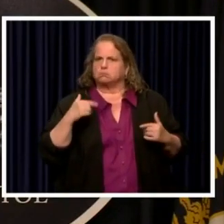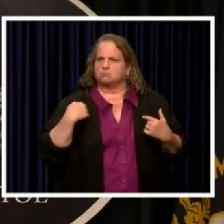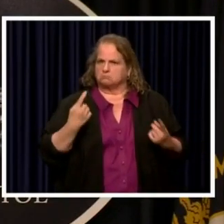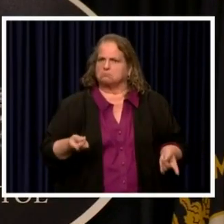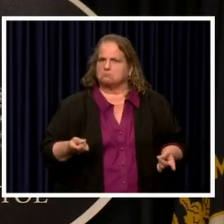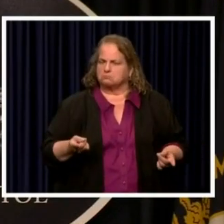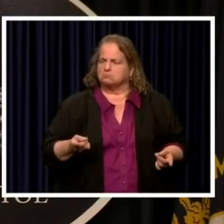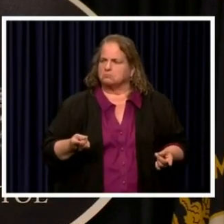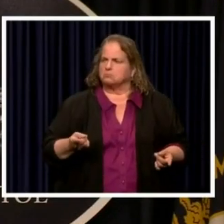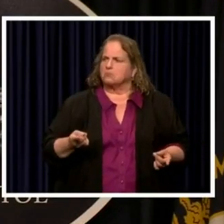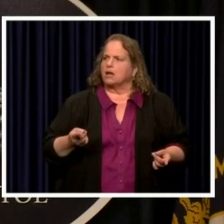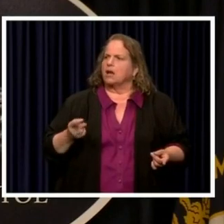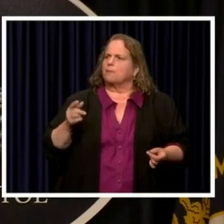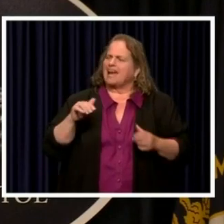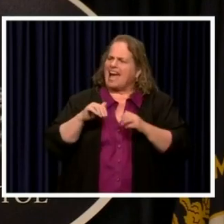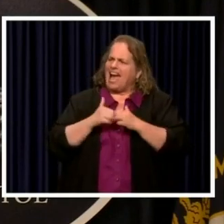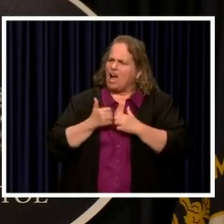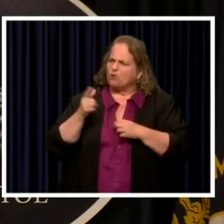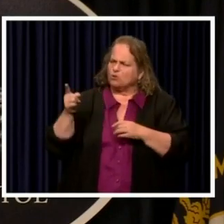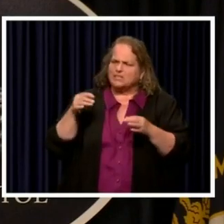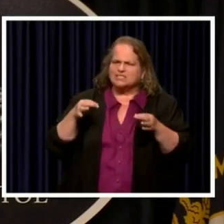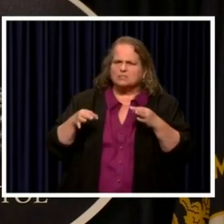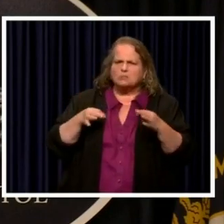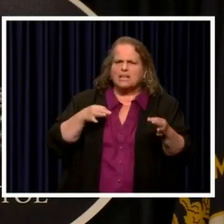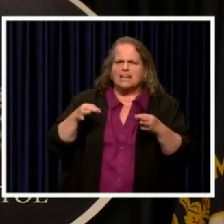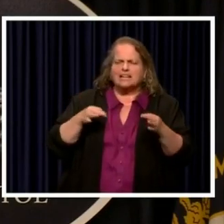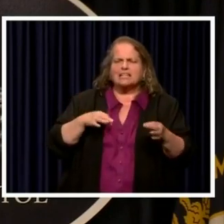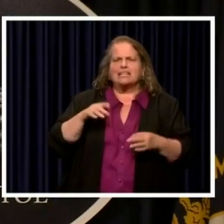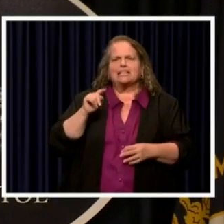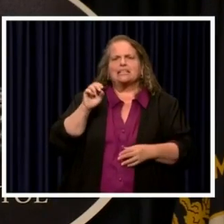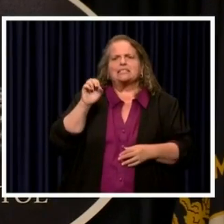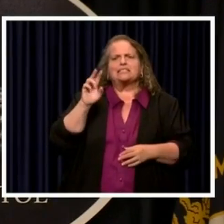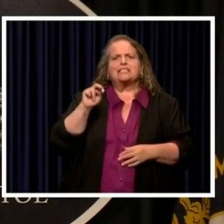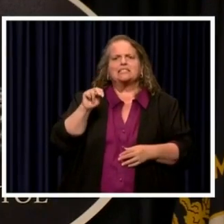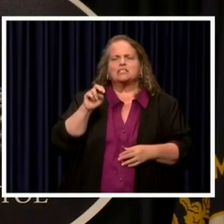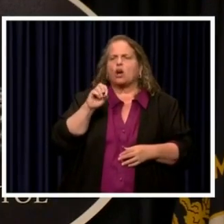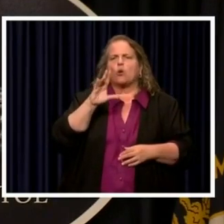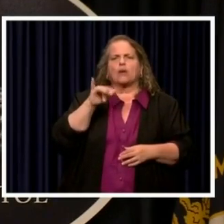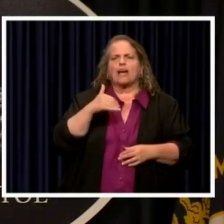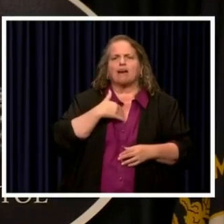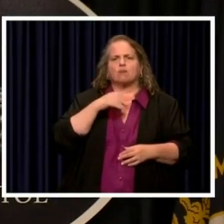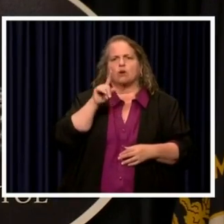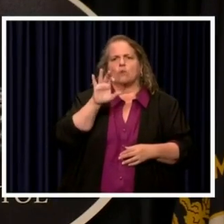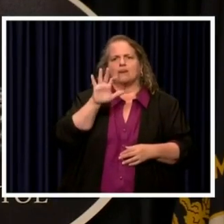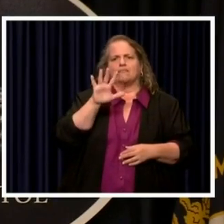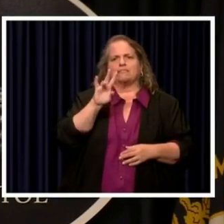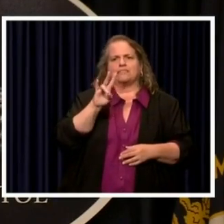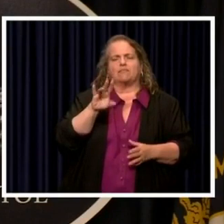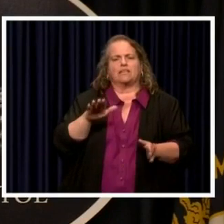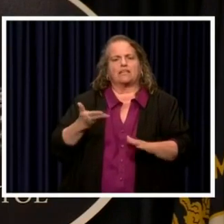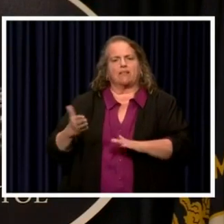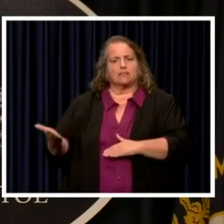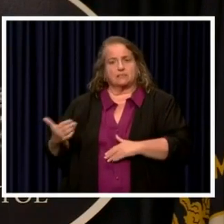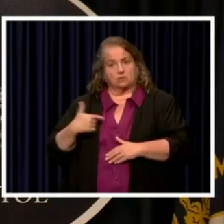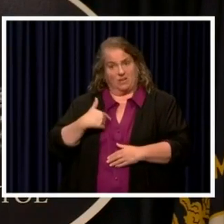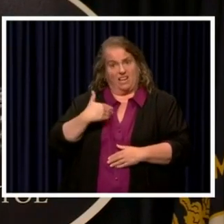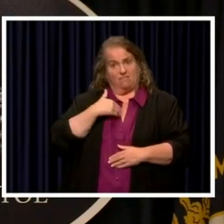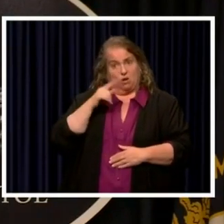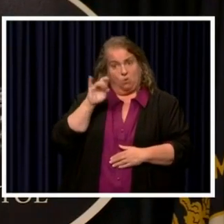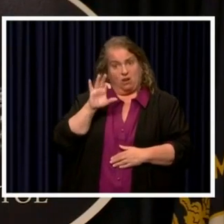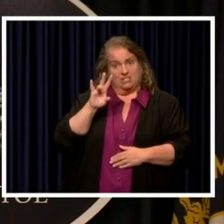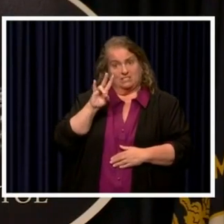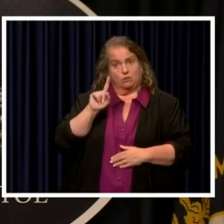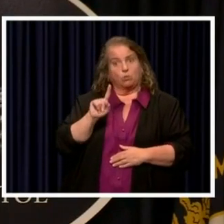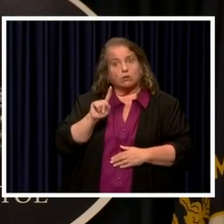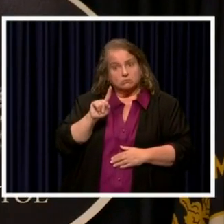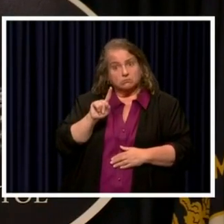explain Tennessee having fewer COVID-19 deaths? They reported 157, while we have 171. Yeah,